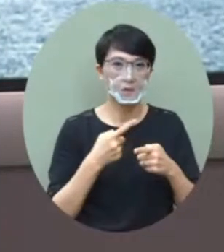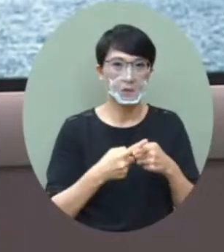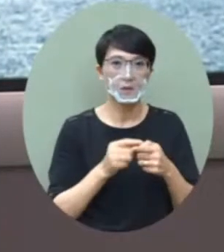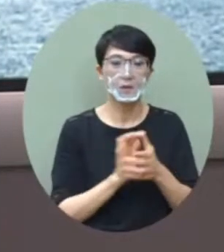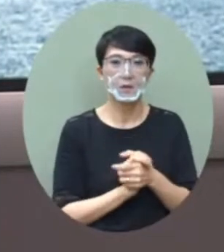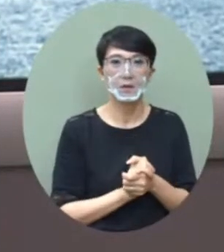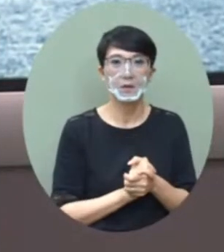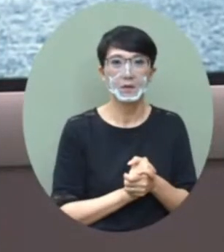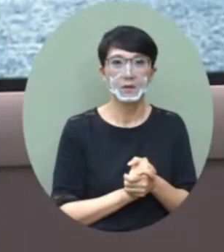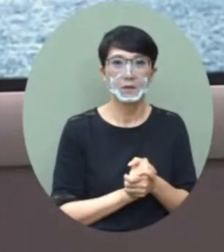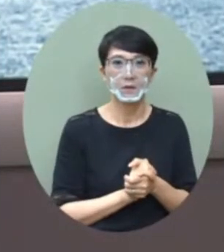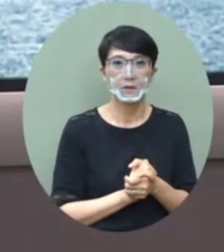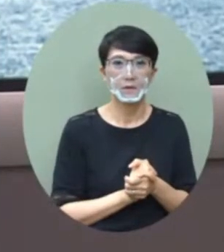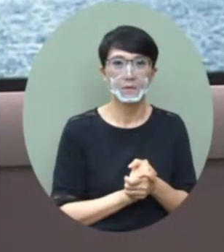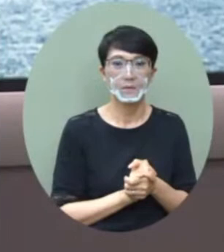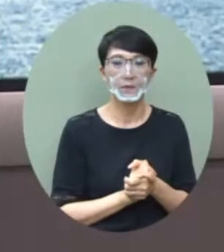the